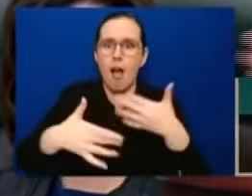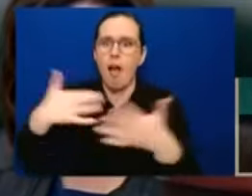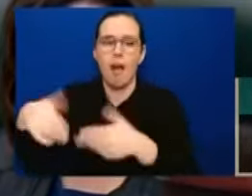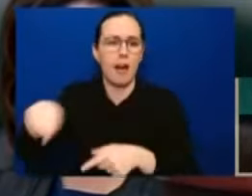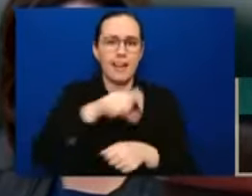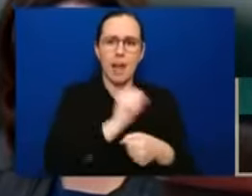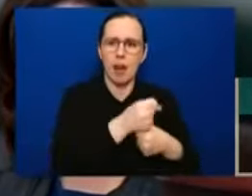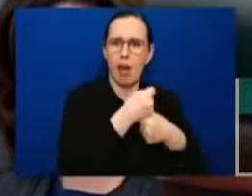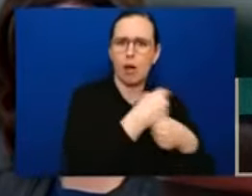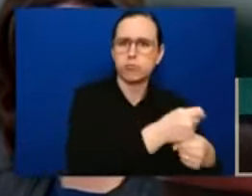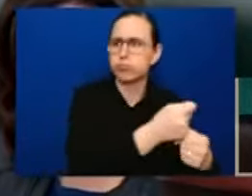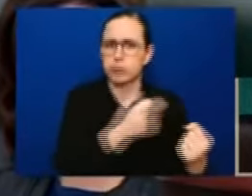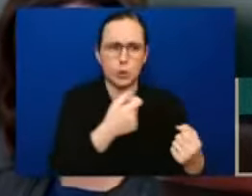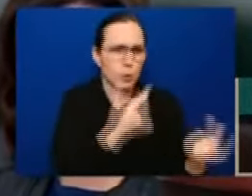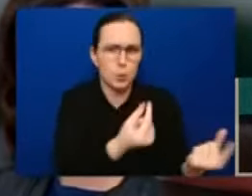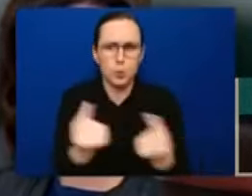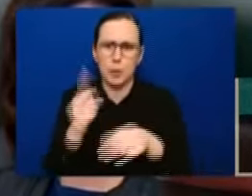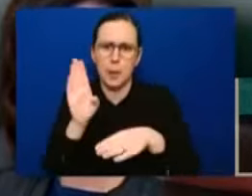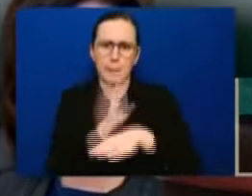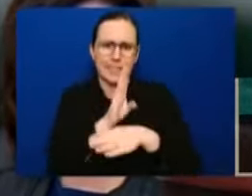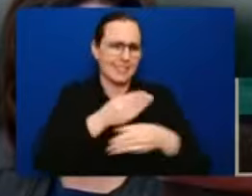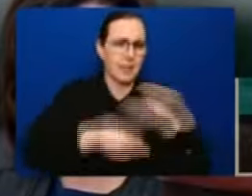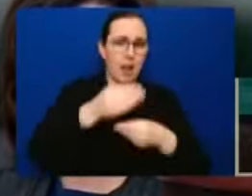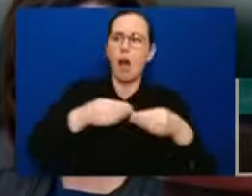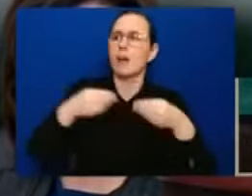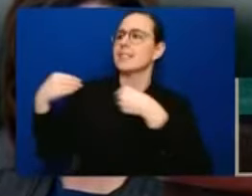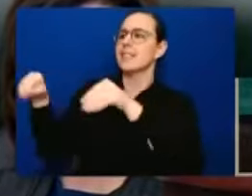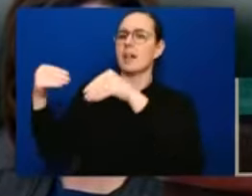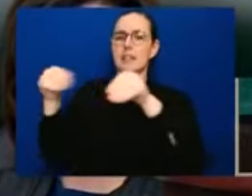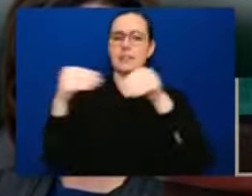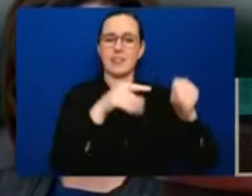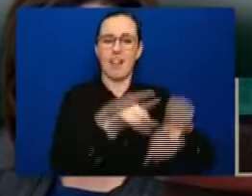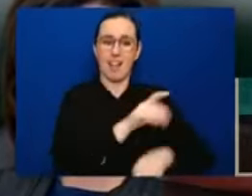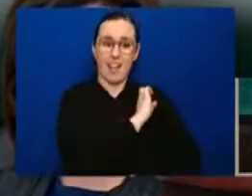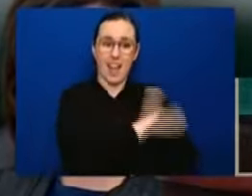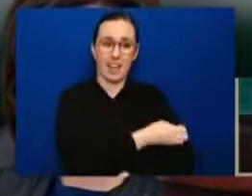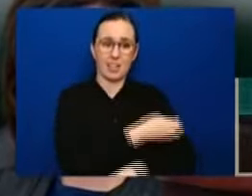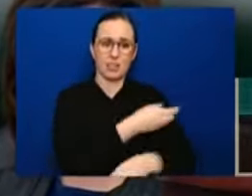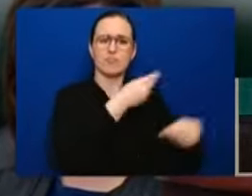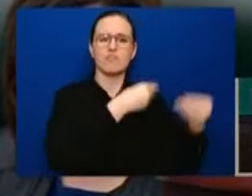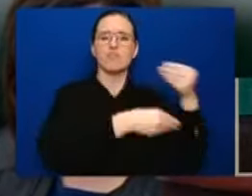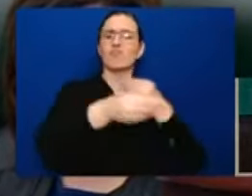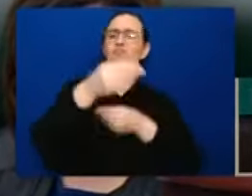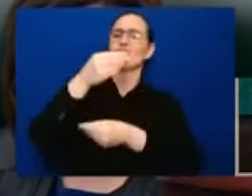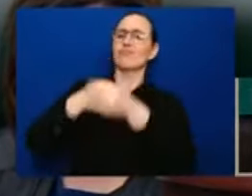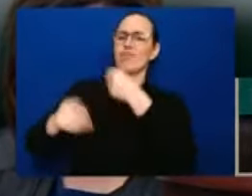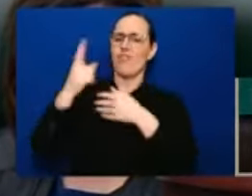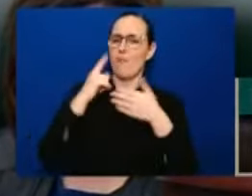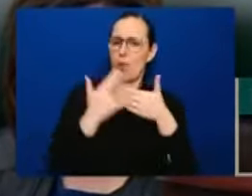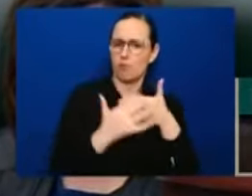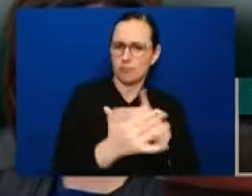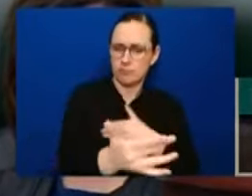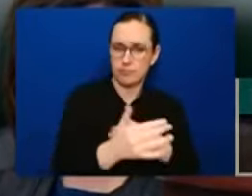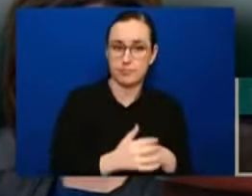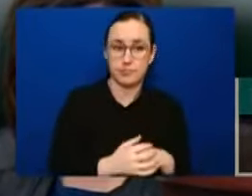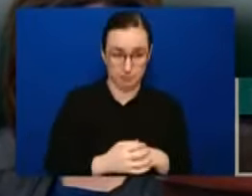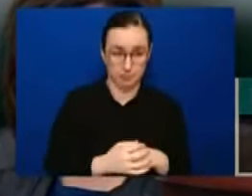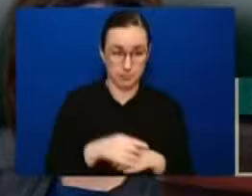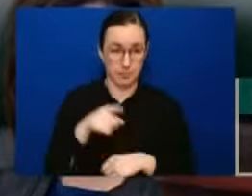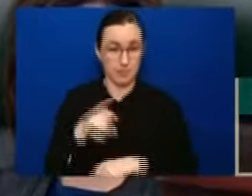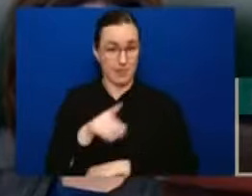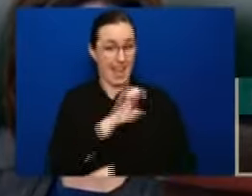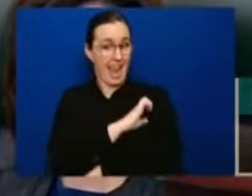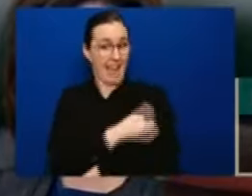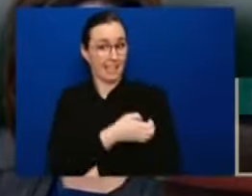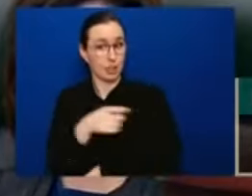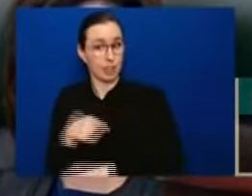Mr. Speaker, increasing energy prices and commodity prices generally, combined with excessive federal stimulus and supply chain disruptions,